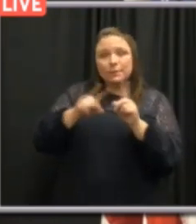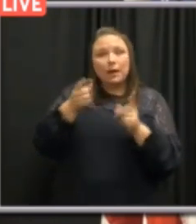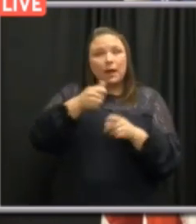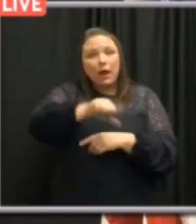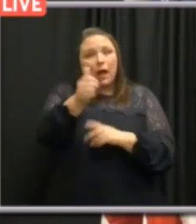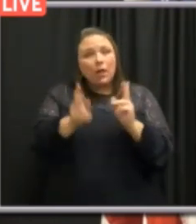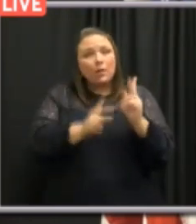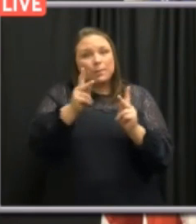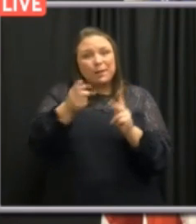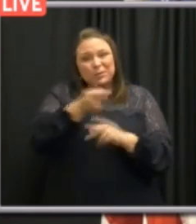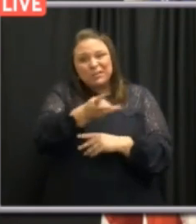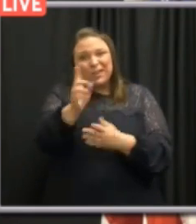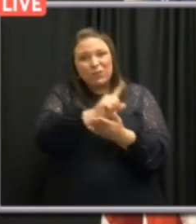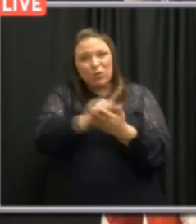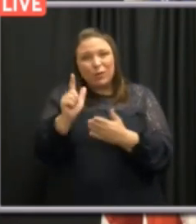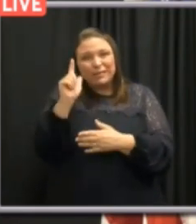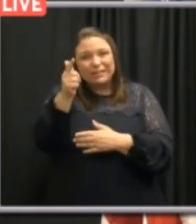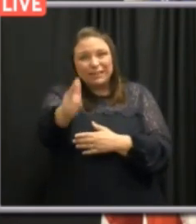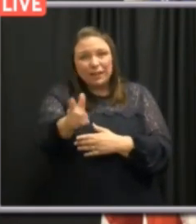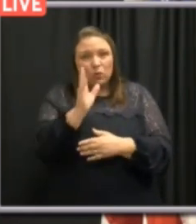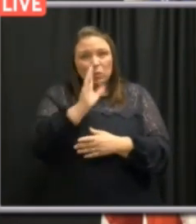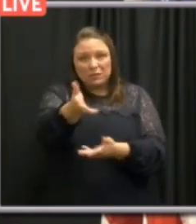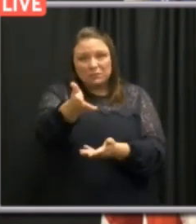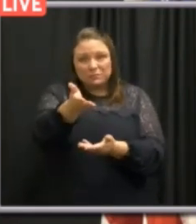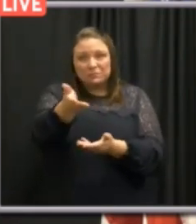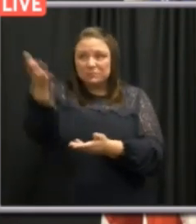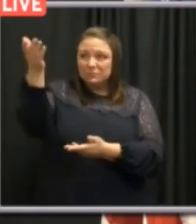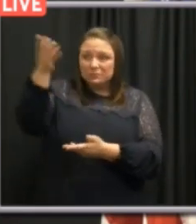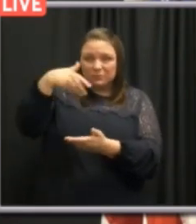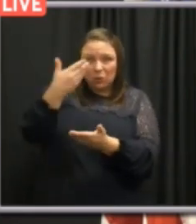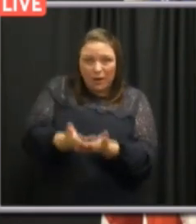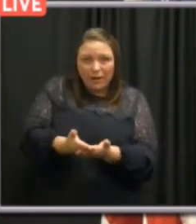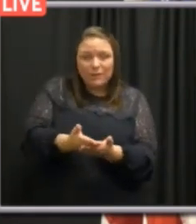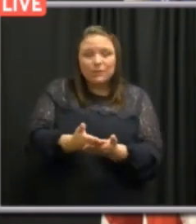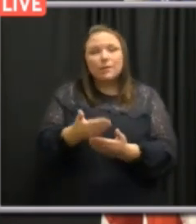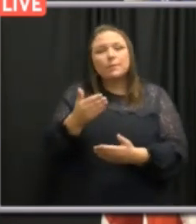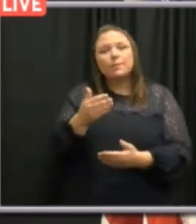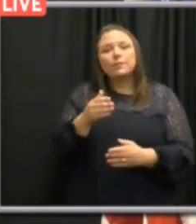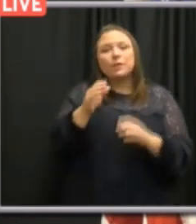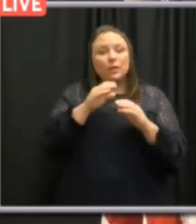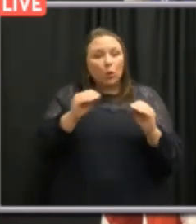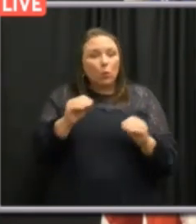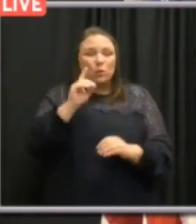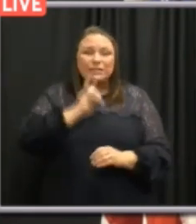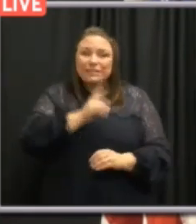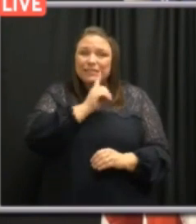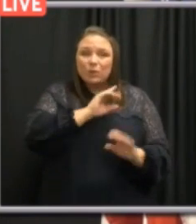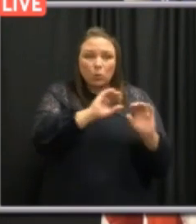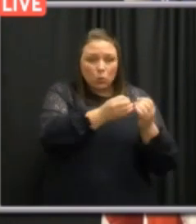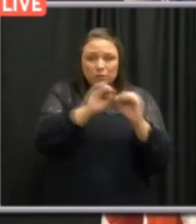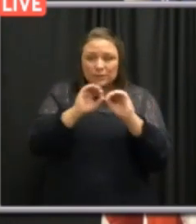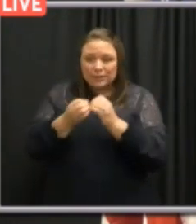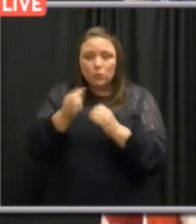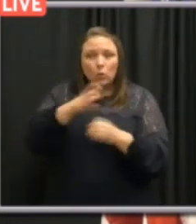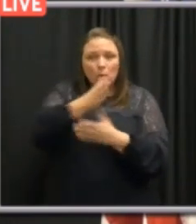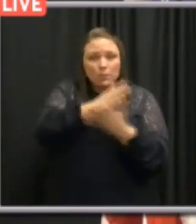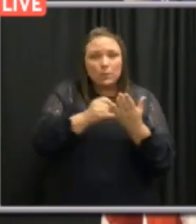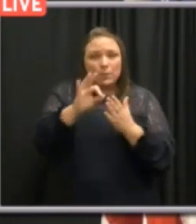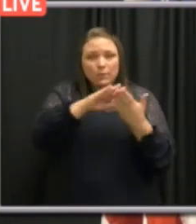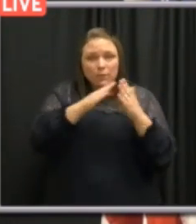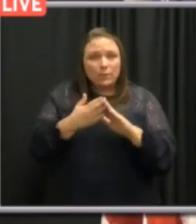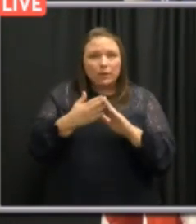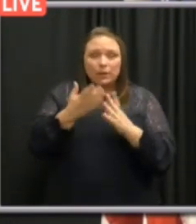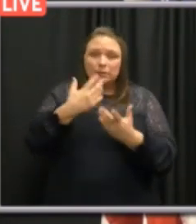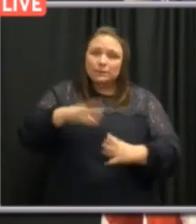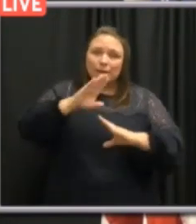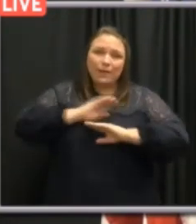from occurring. There is not a single organization nor a single sector of the community that can help meet